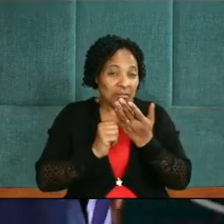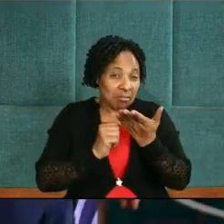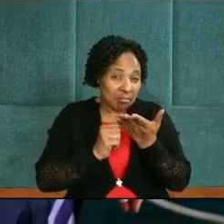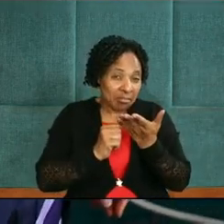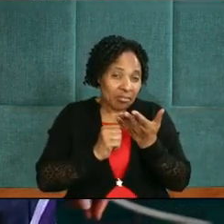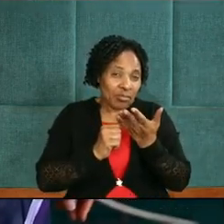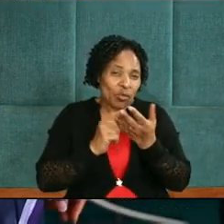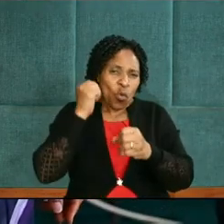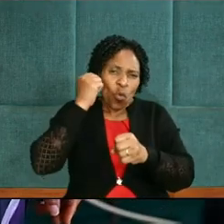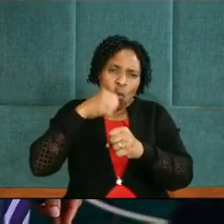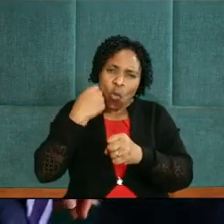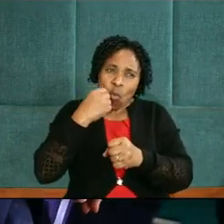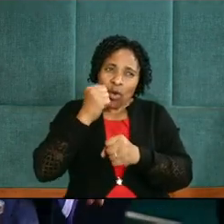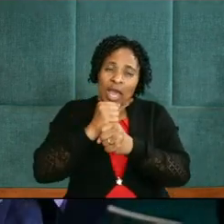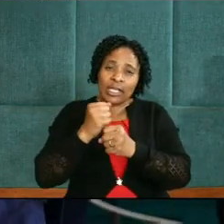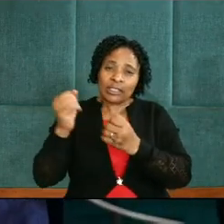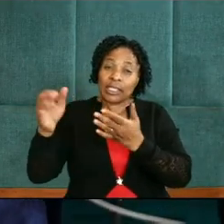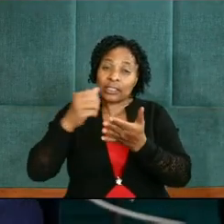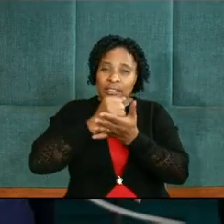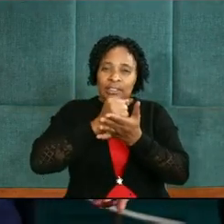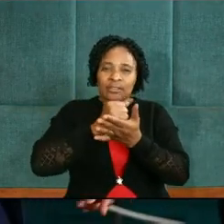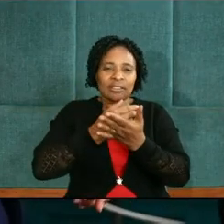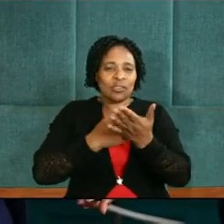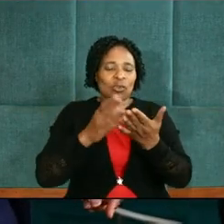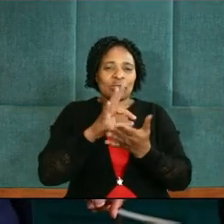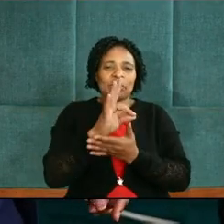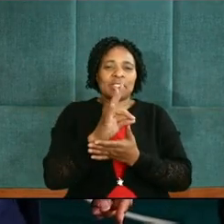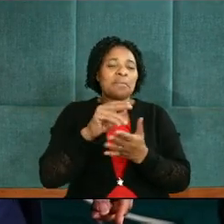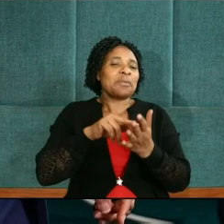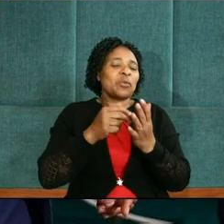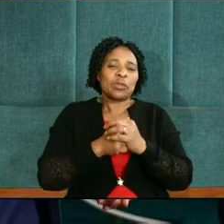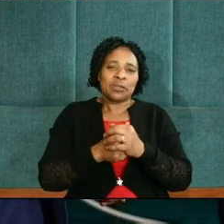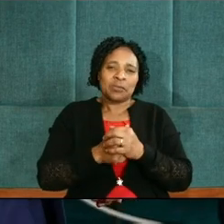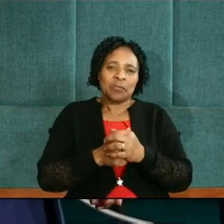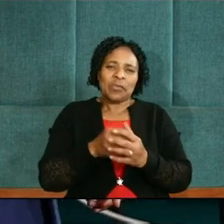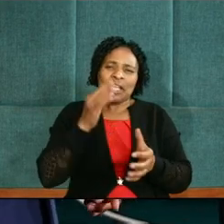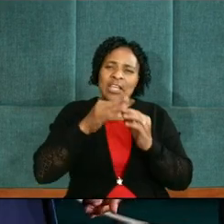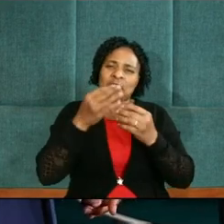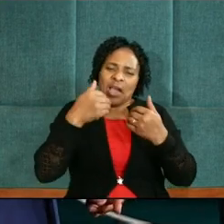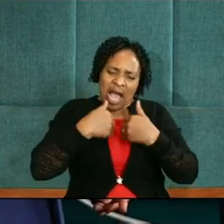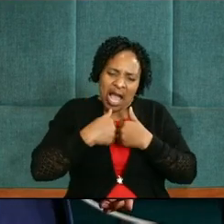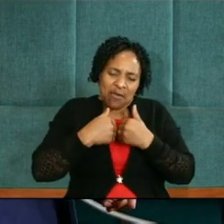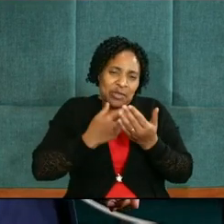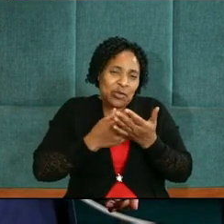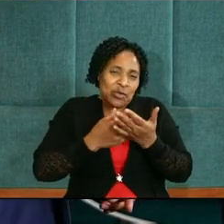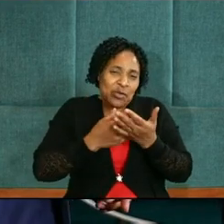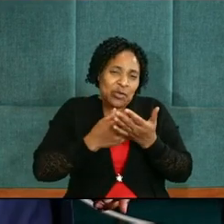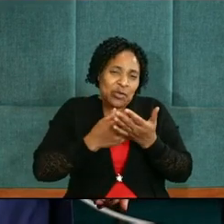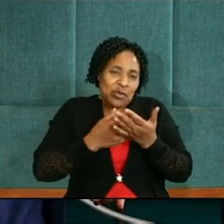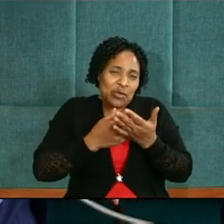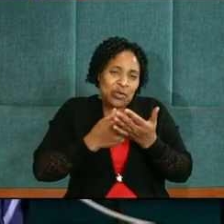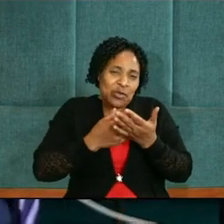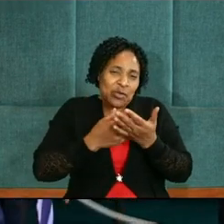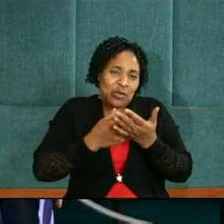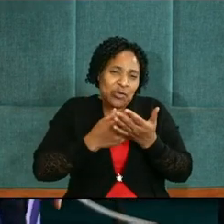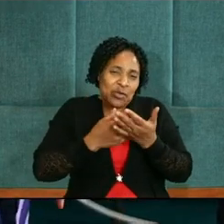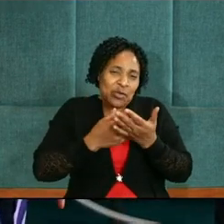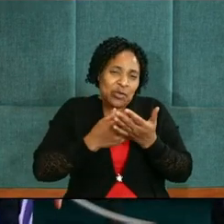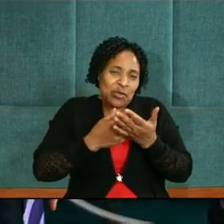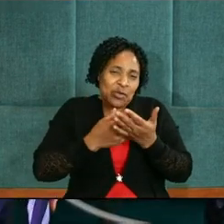the sealing? Holy Spirit, which means if you have no Holy Spirit, there will be